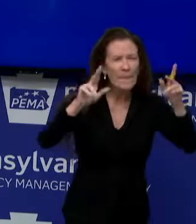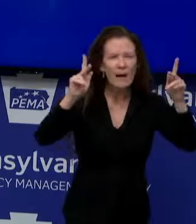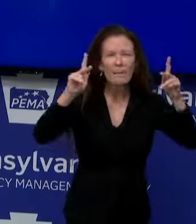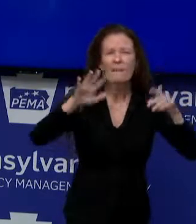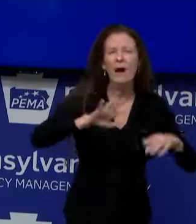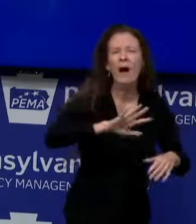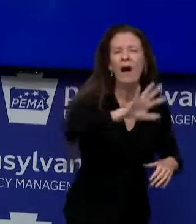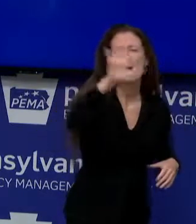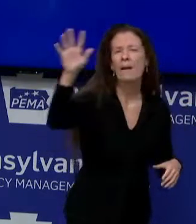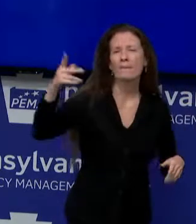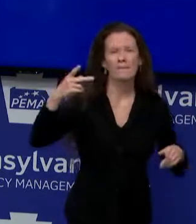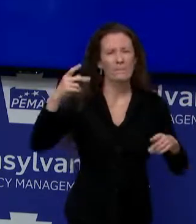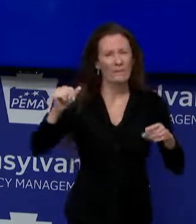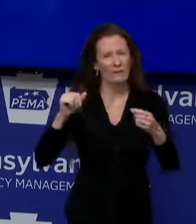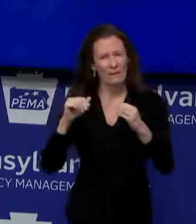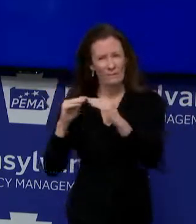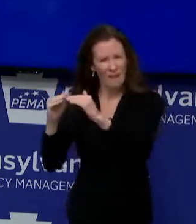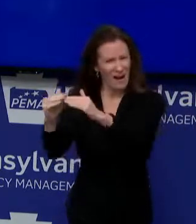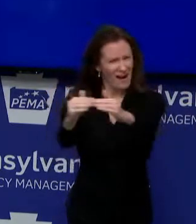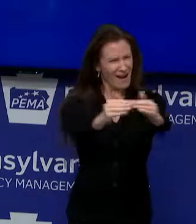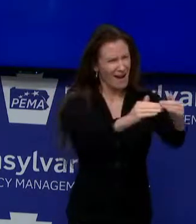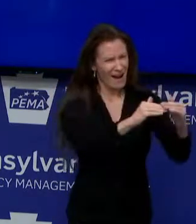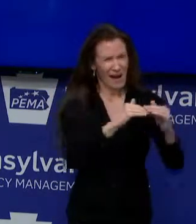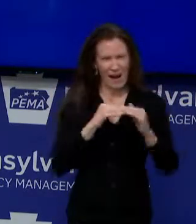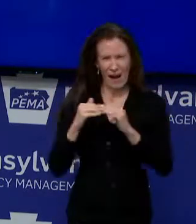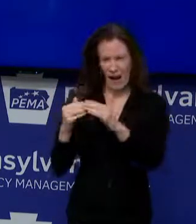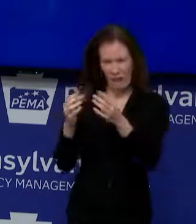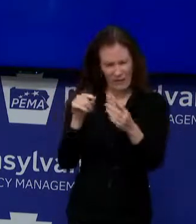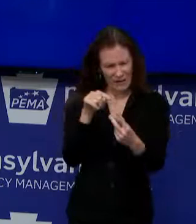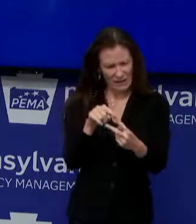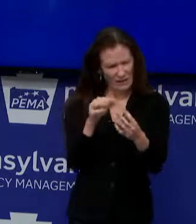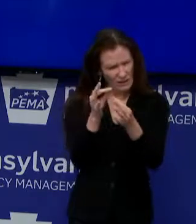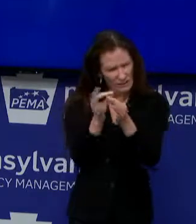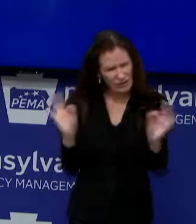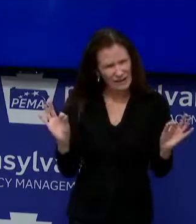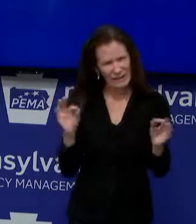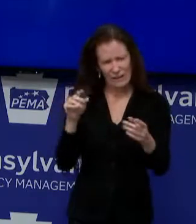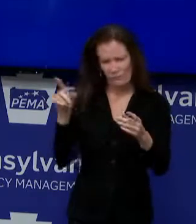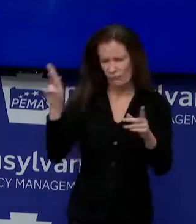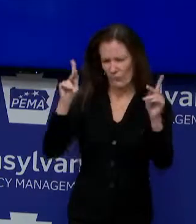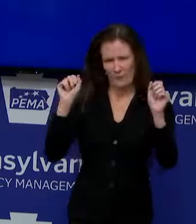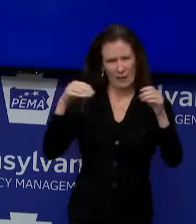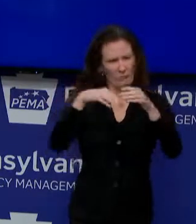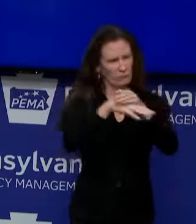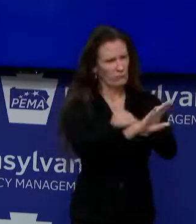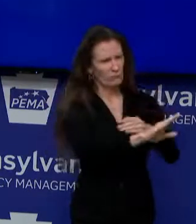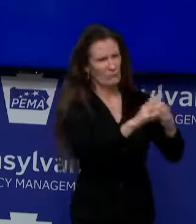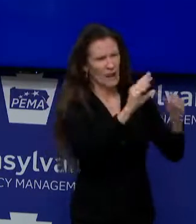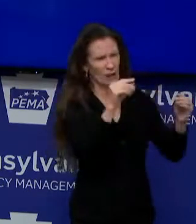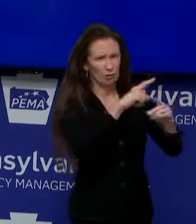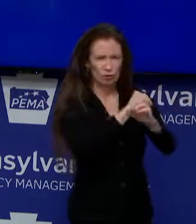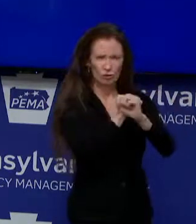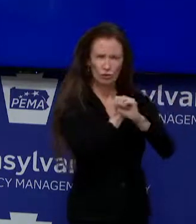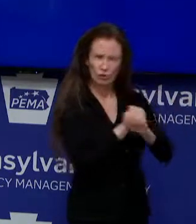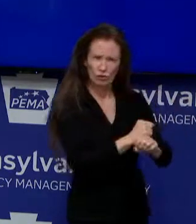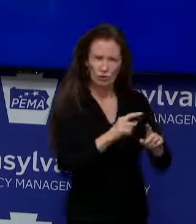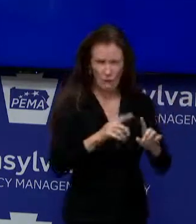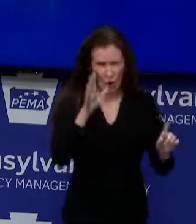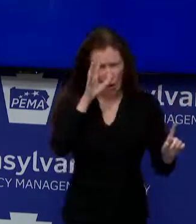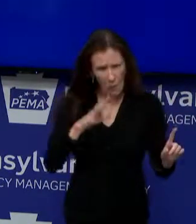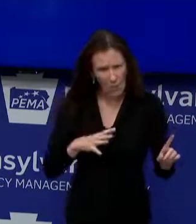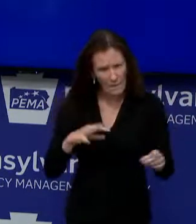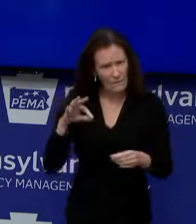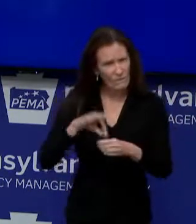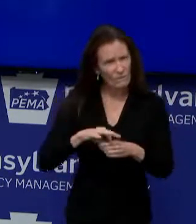fair, free, secure, and accessible election for eligible Pennsylvanians with exceptional